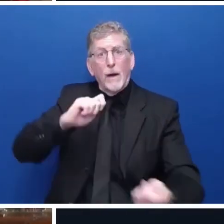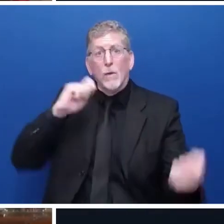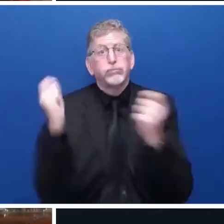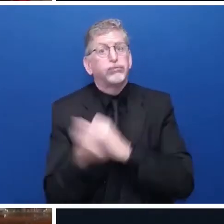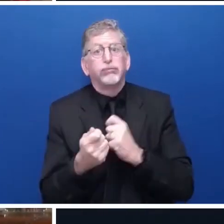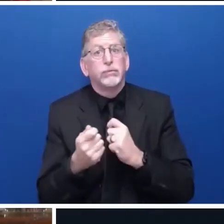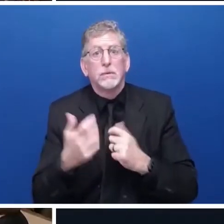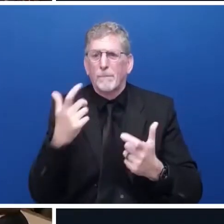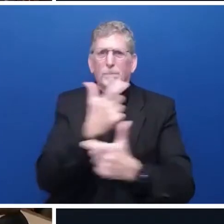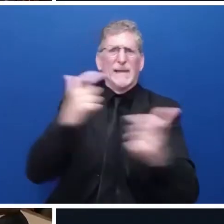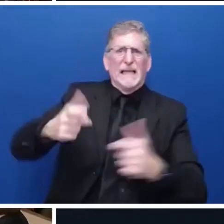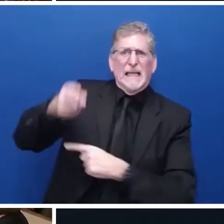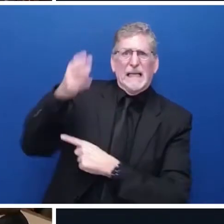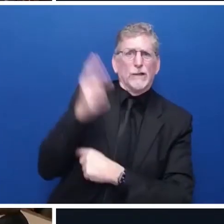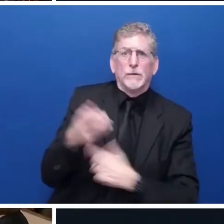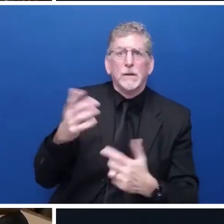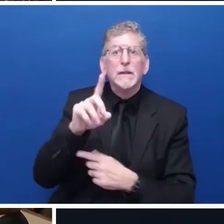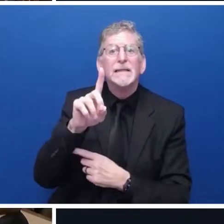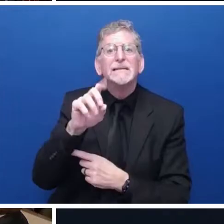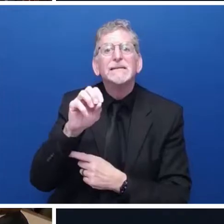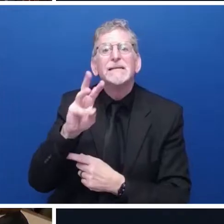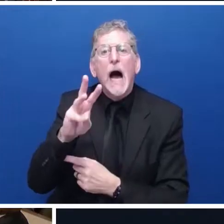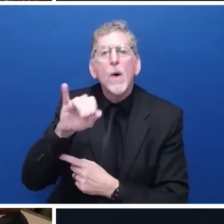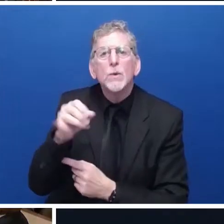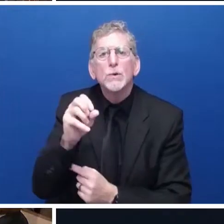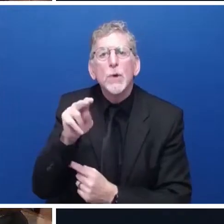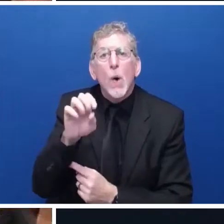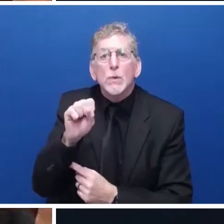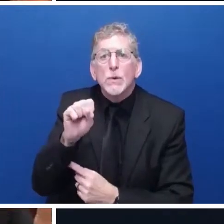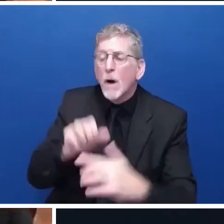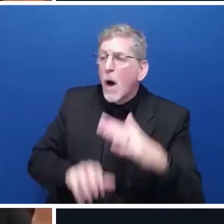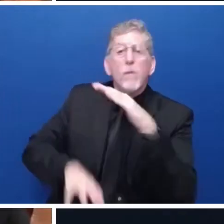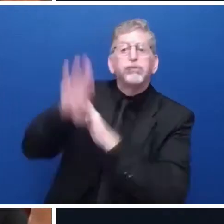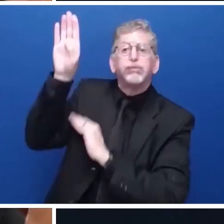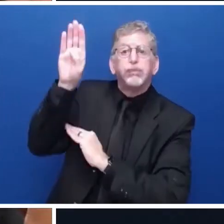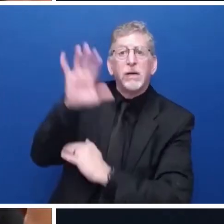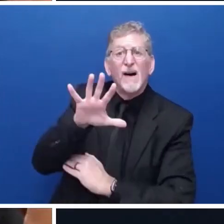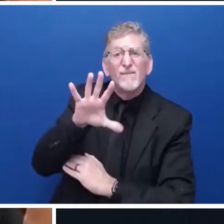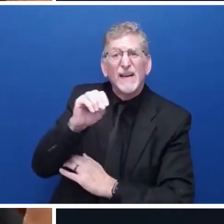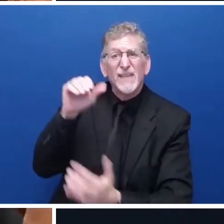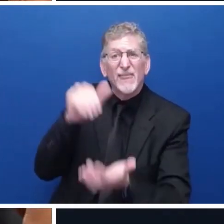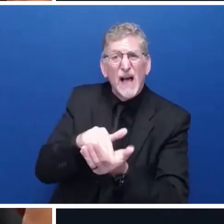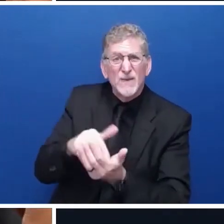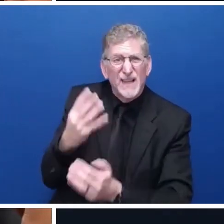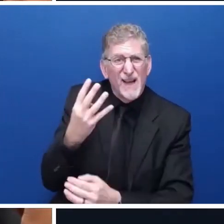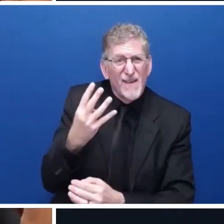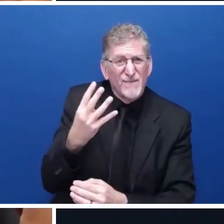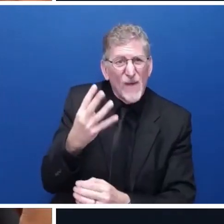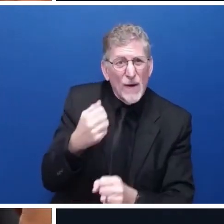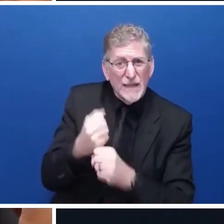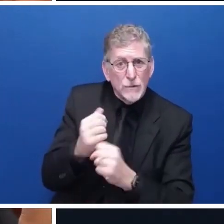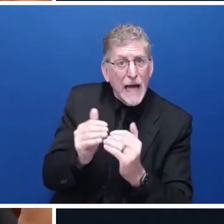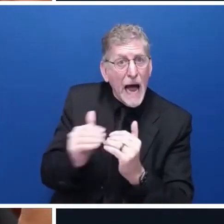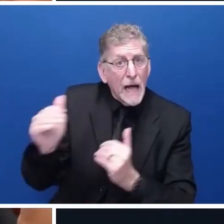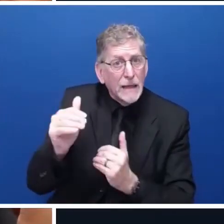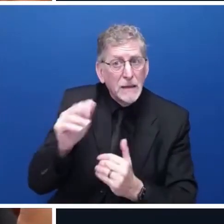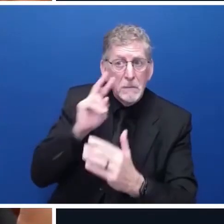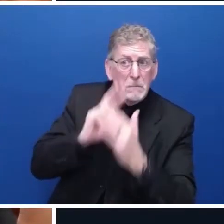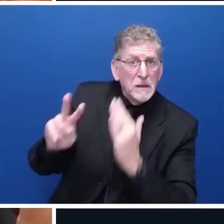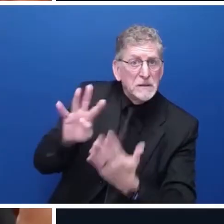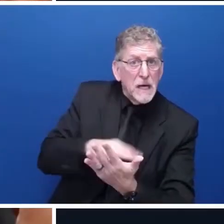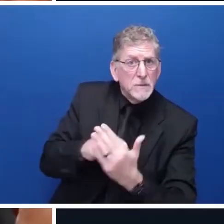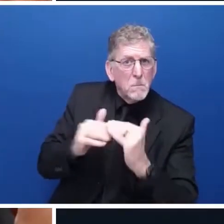50,000 4 years ahead of schedule, and the S&P hit 7,000, where it wasn't supposed to do it for many